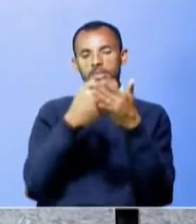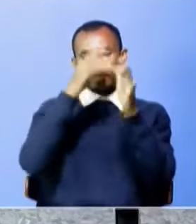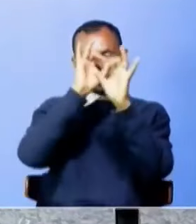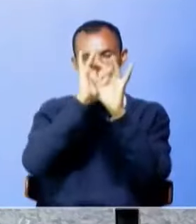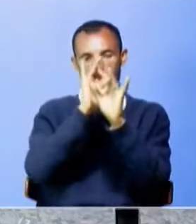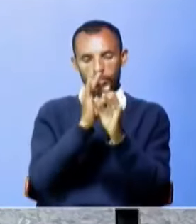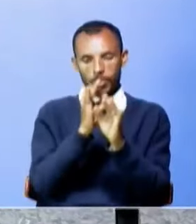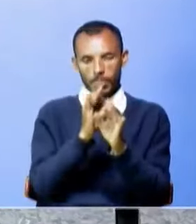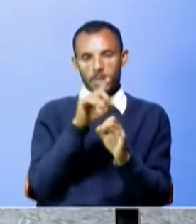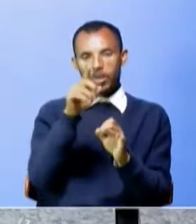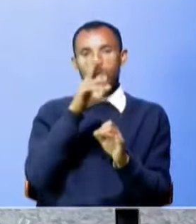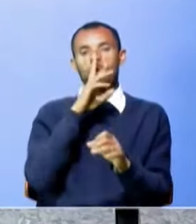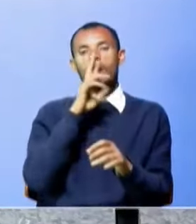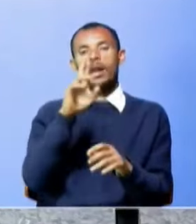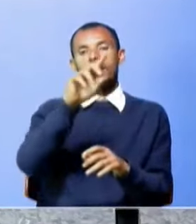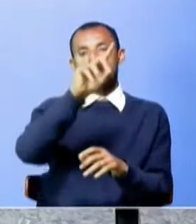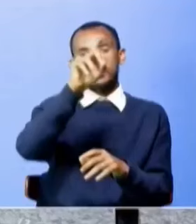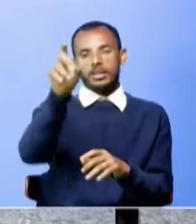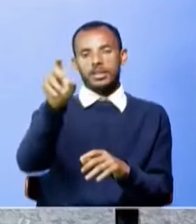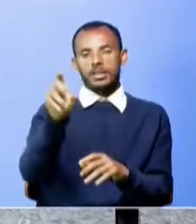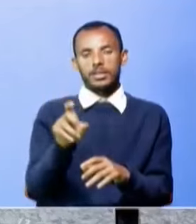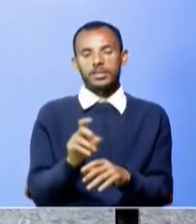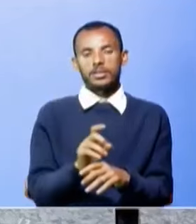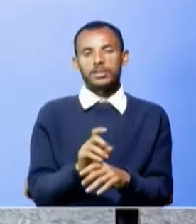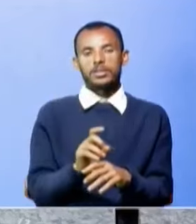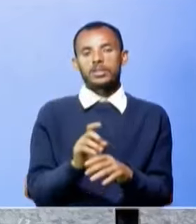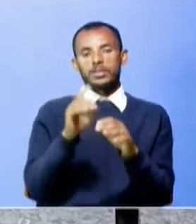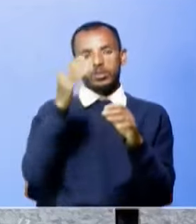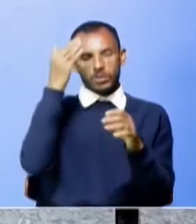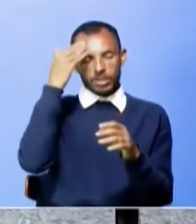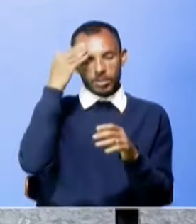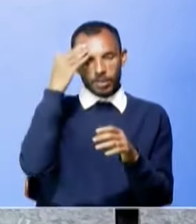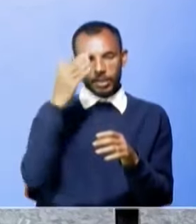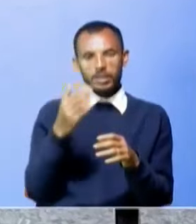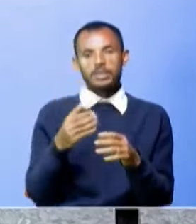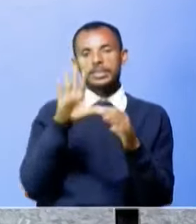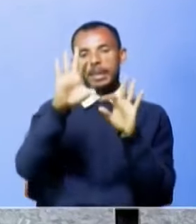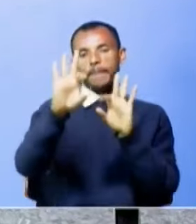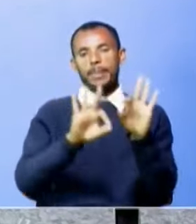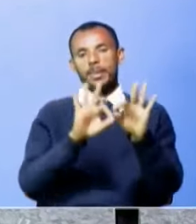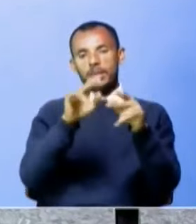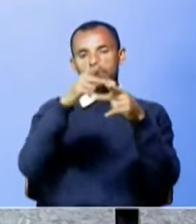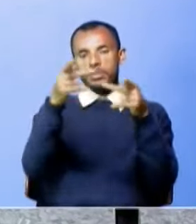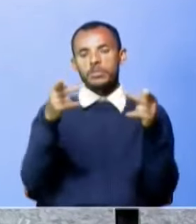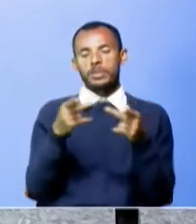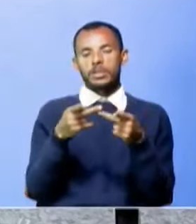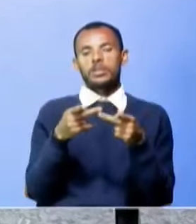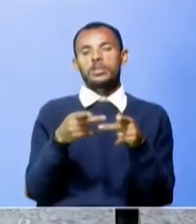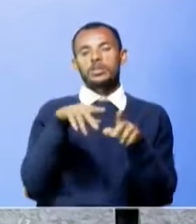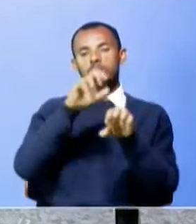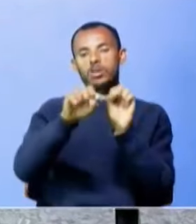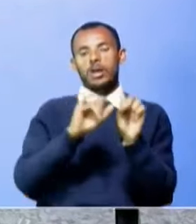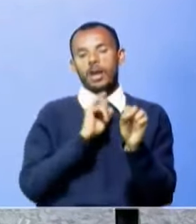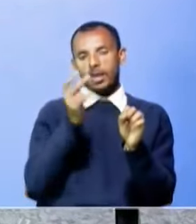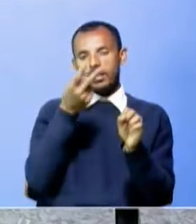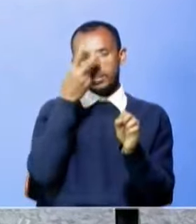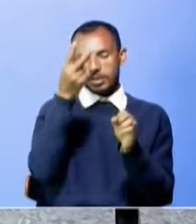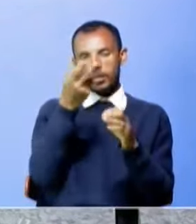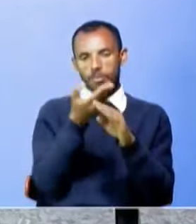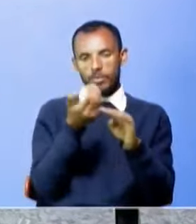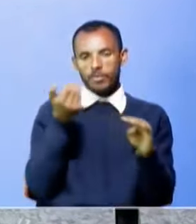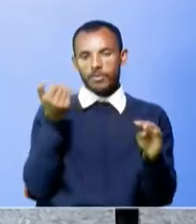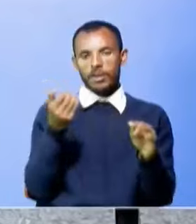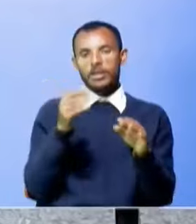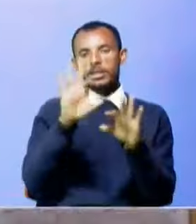experiment, you are asked to determine the sample space. So as I've said before,